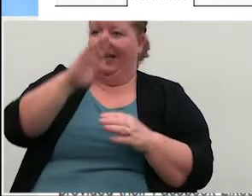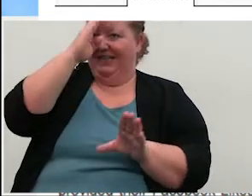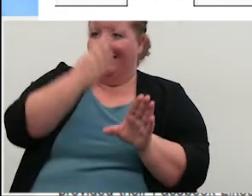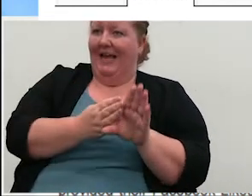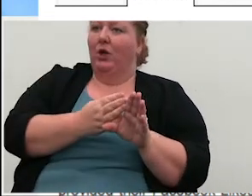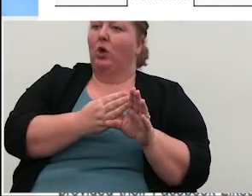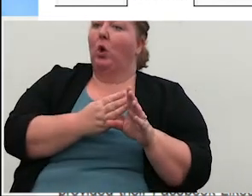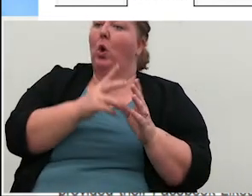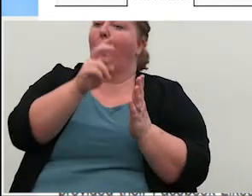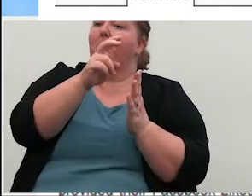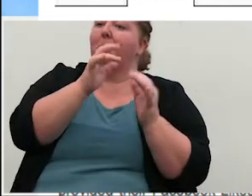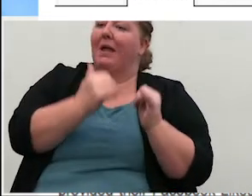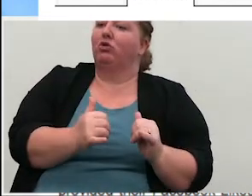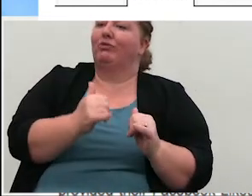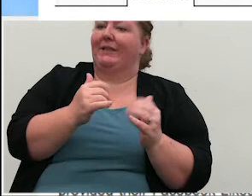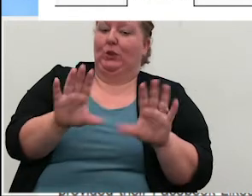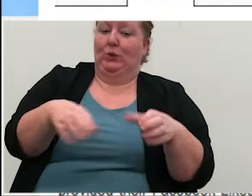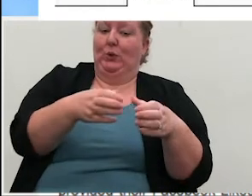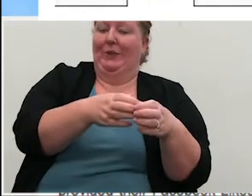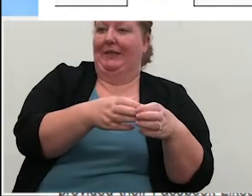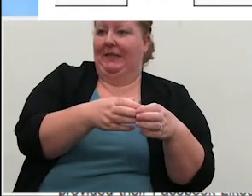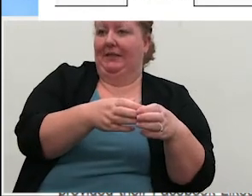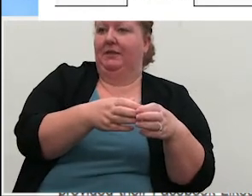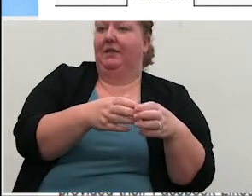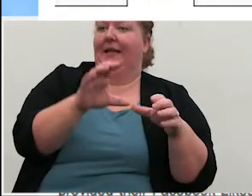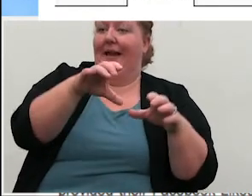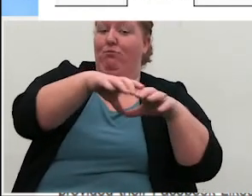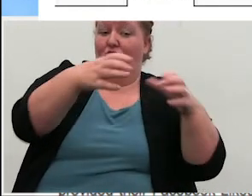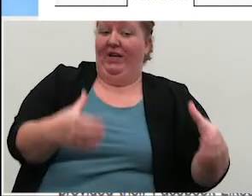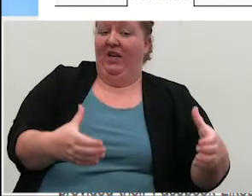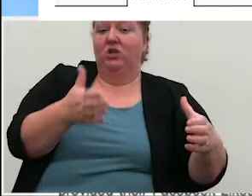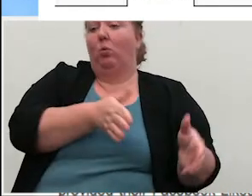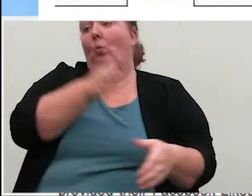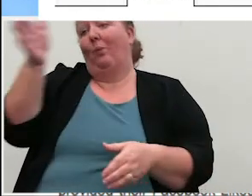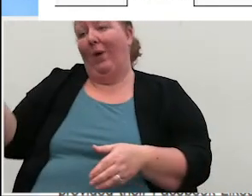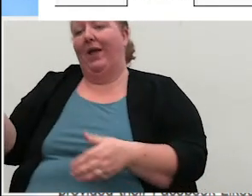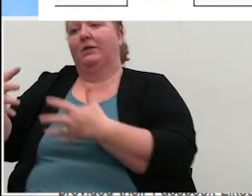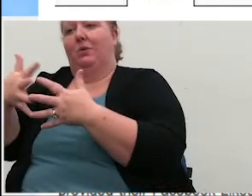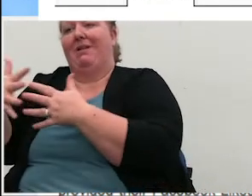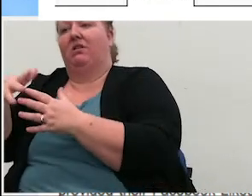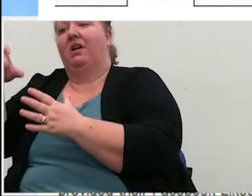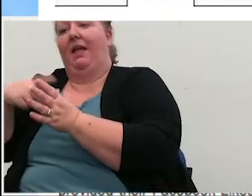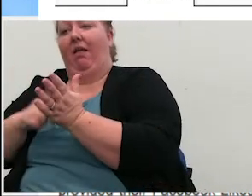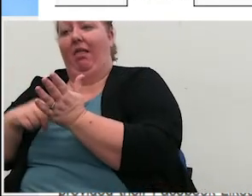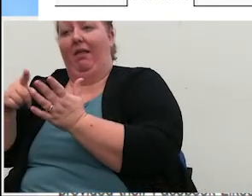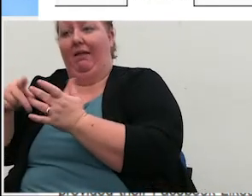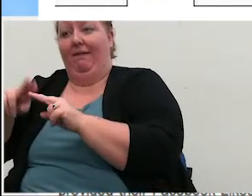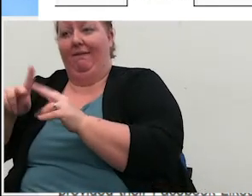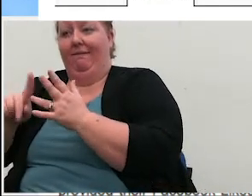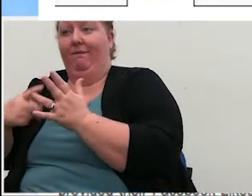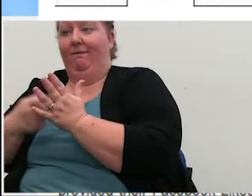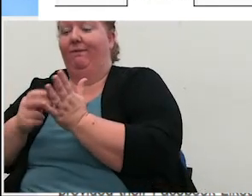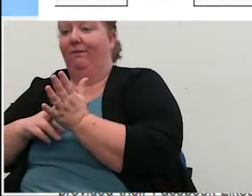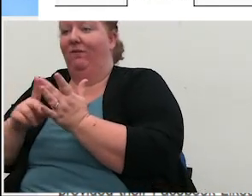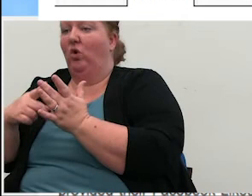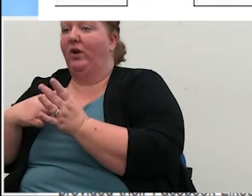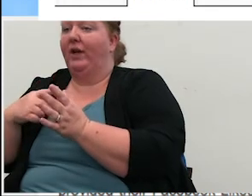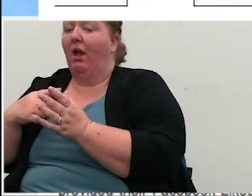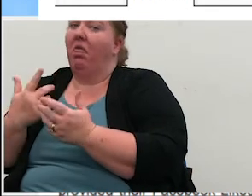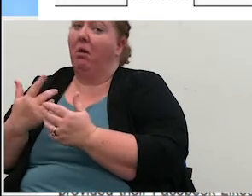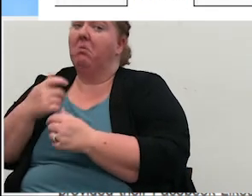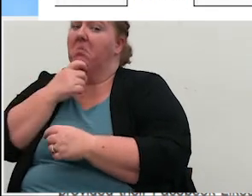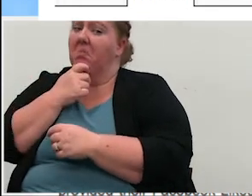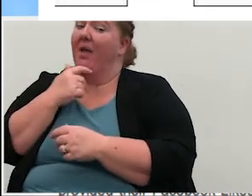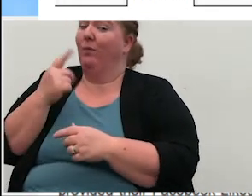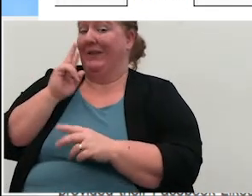went and worked in California. And this paper says, if we see your Facebook likes, basically,